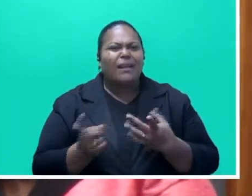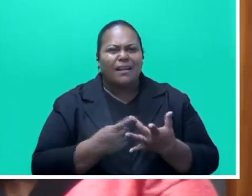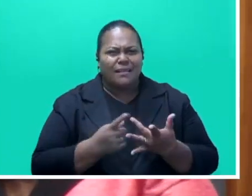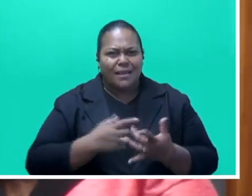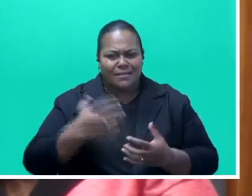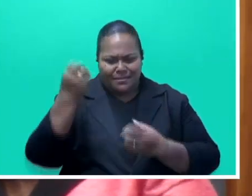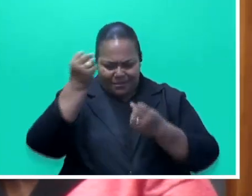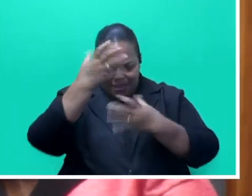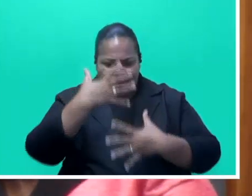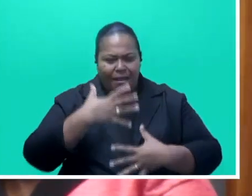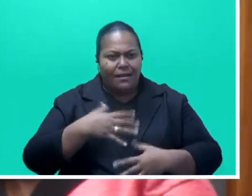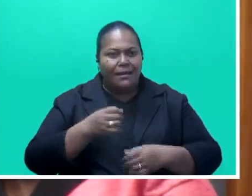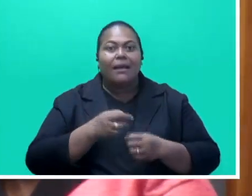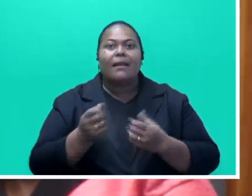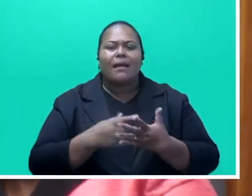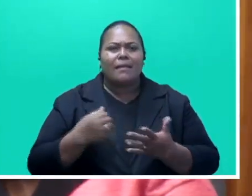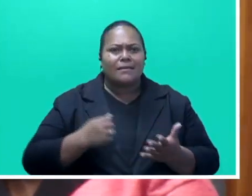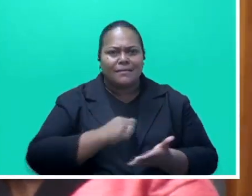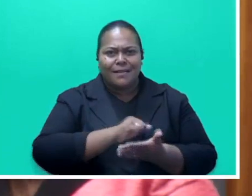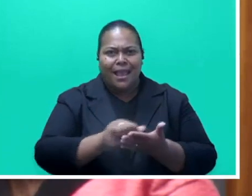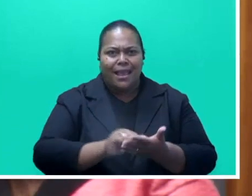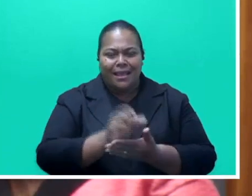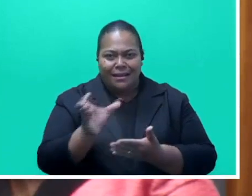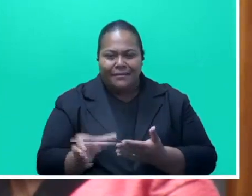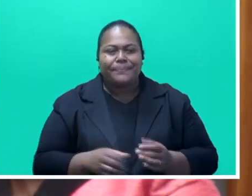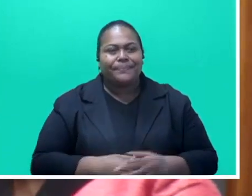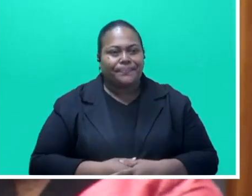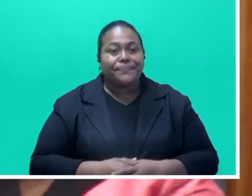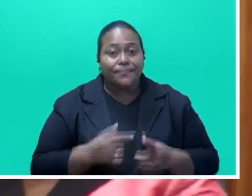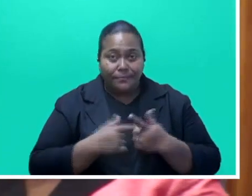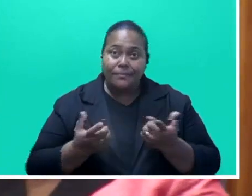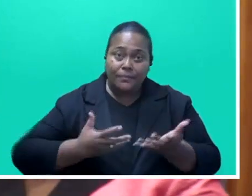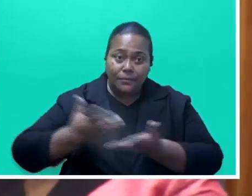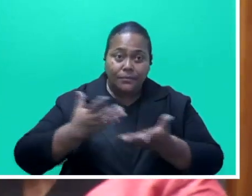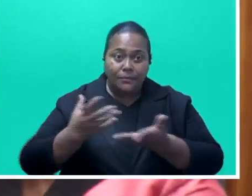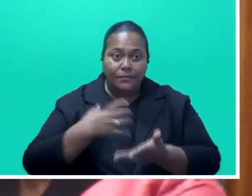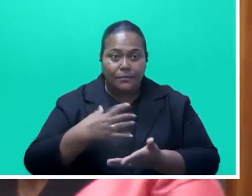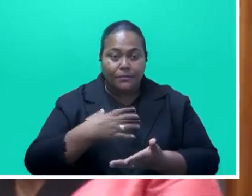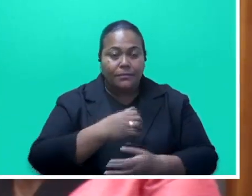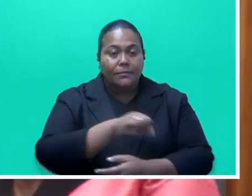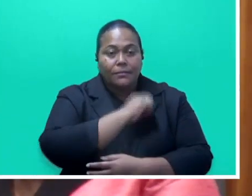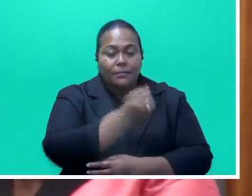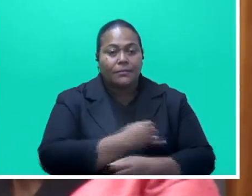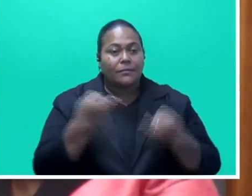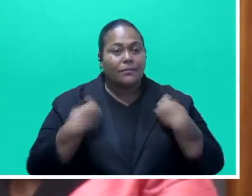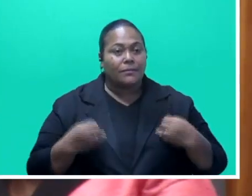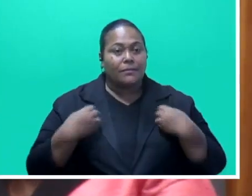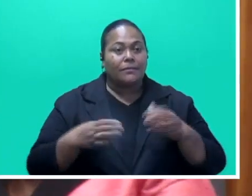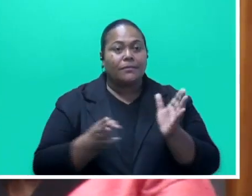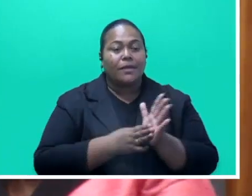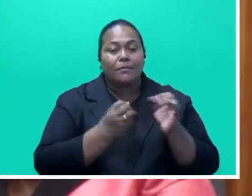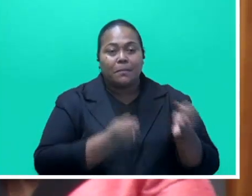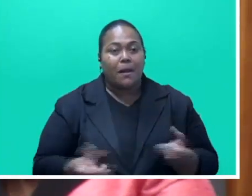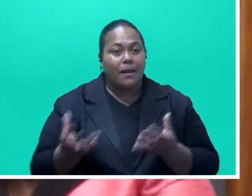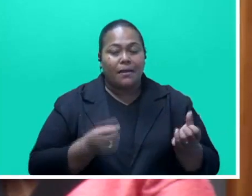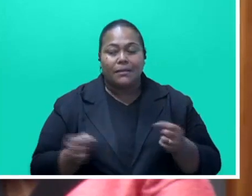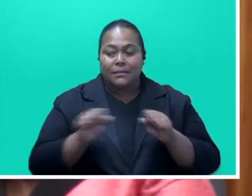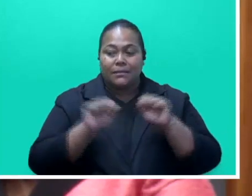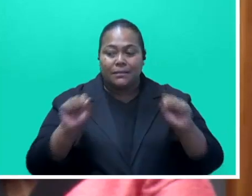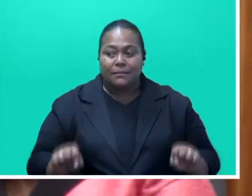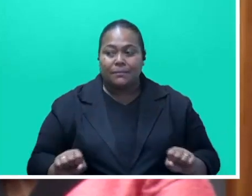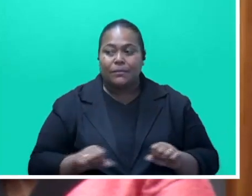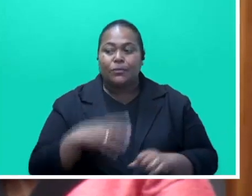Speaker, sir, the management of the pharmaceutical stocks is currently being strengthened. The implementation of the M supply system that was installed in the